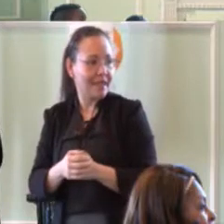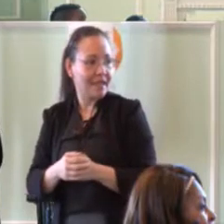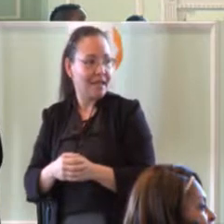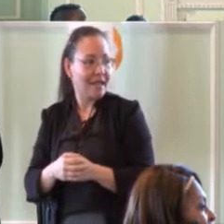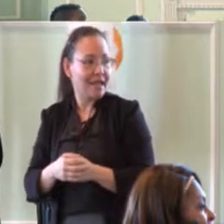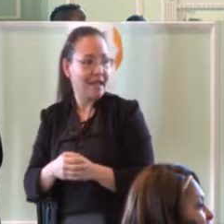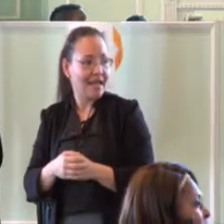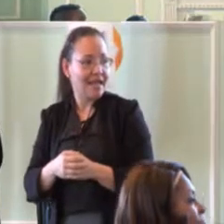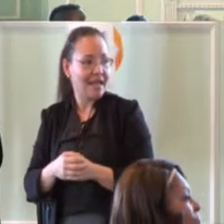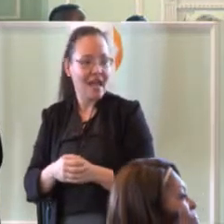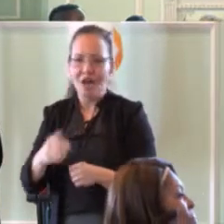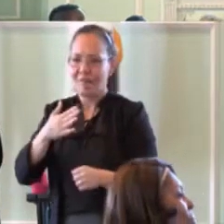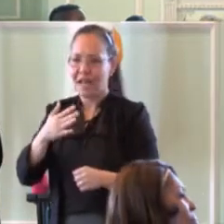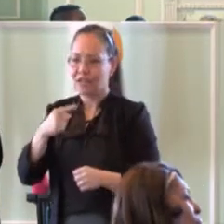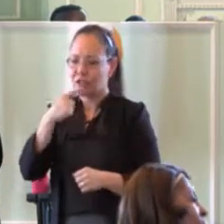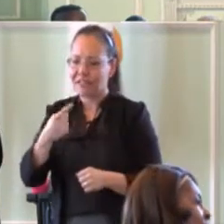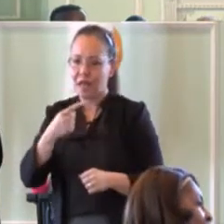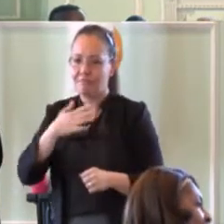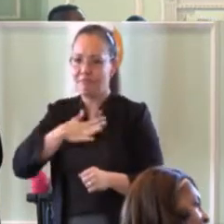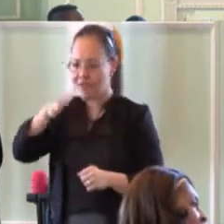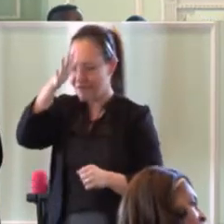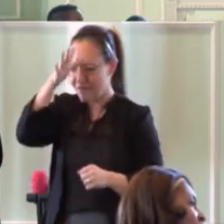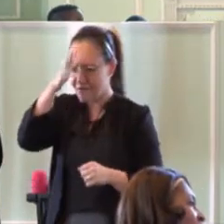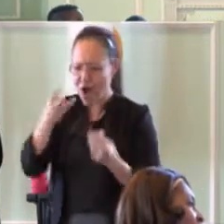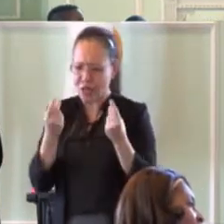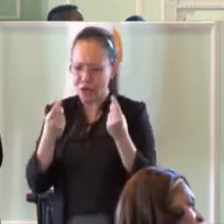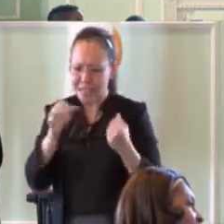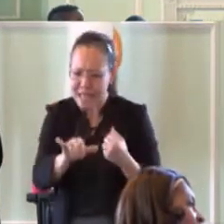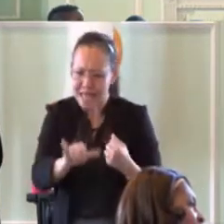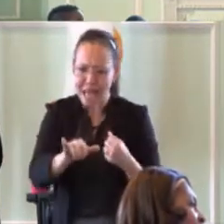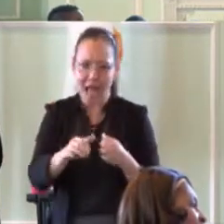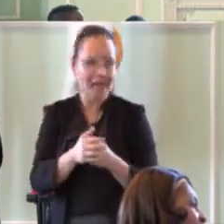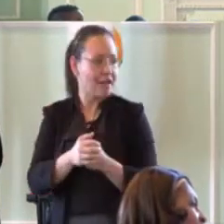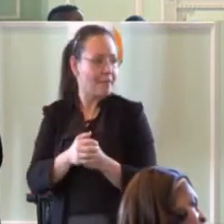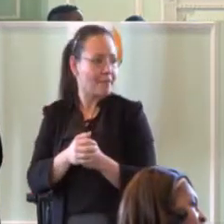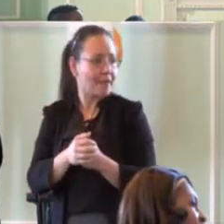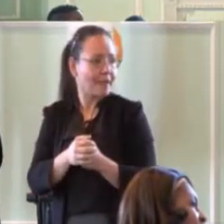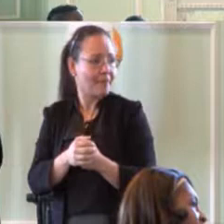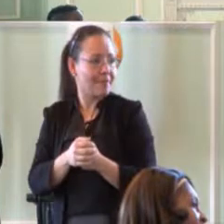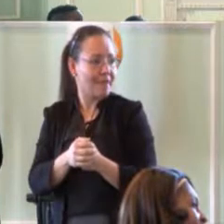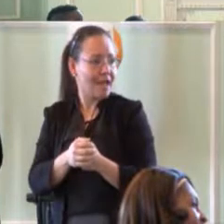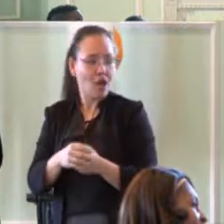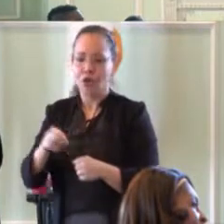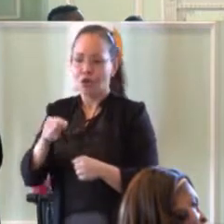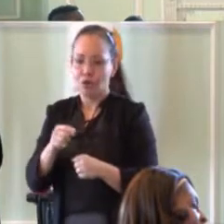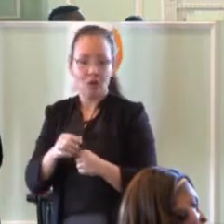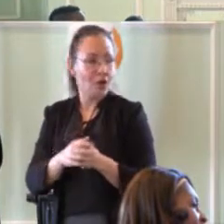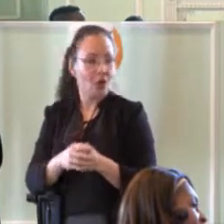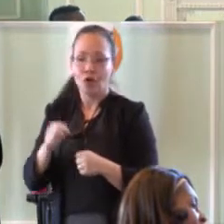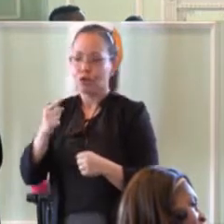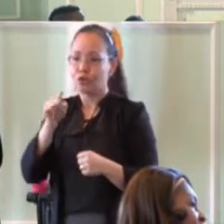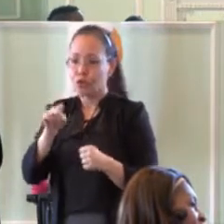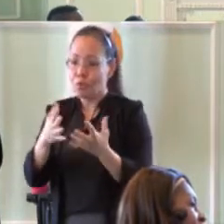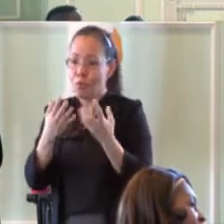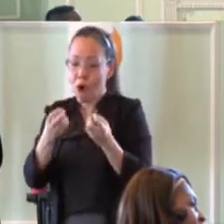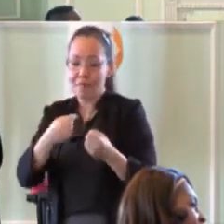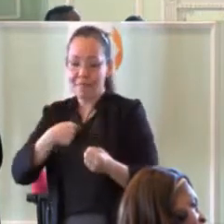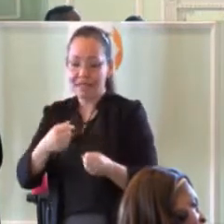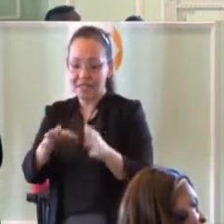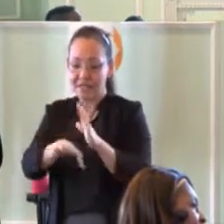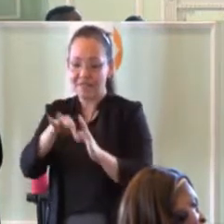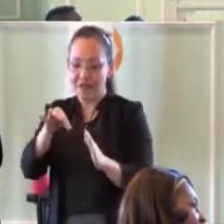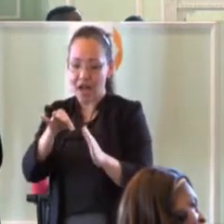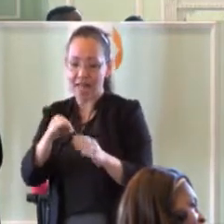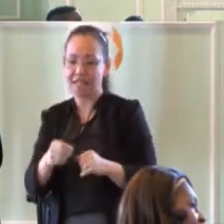and she said, do you want me to go and find a Hebrew lady to help care for the baby? And the princess